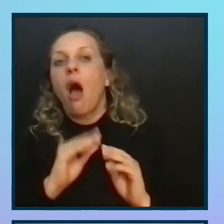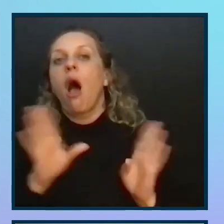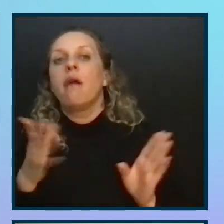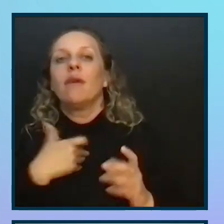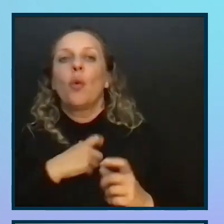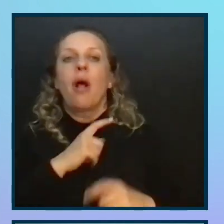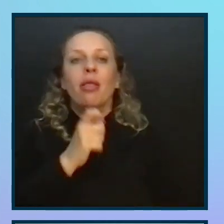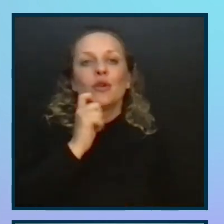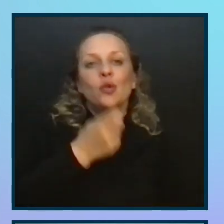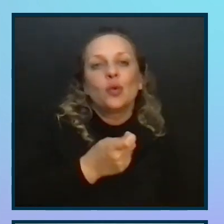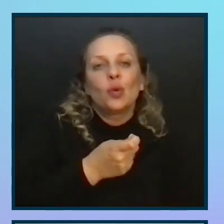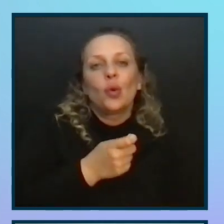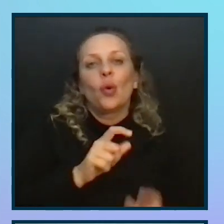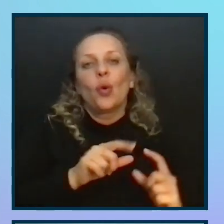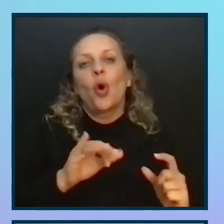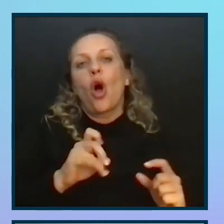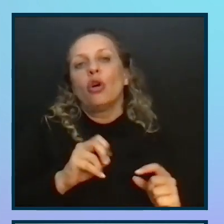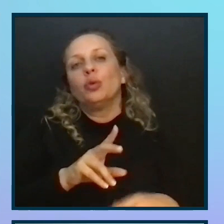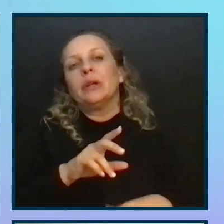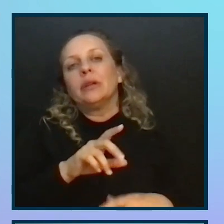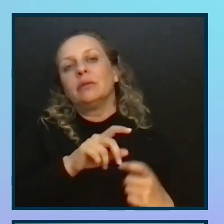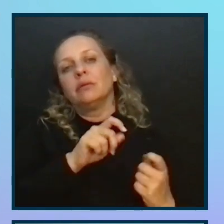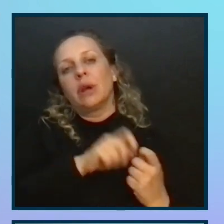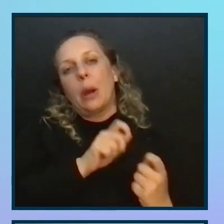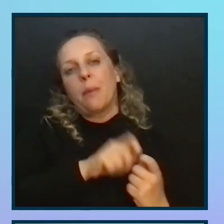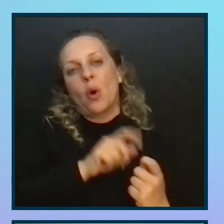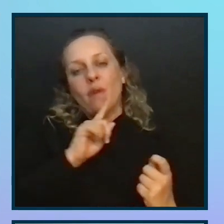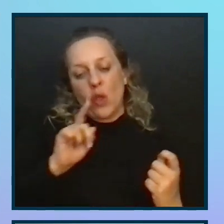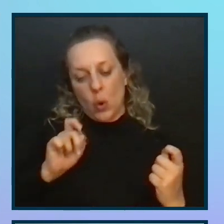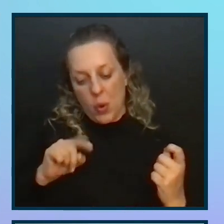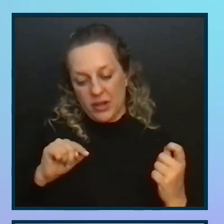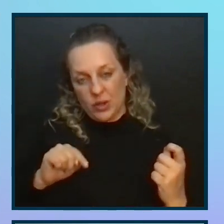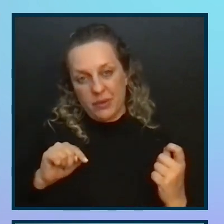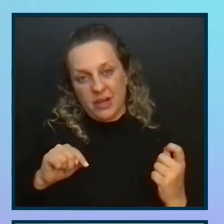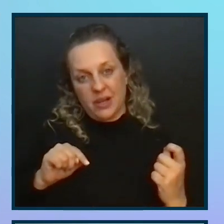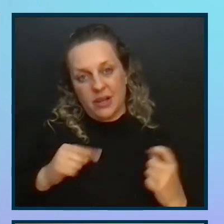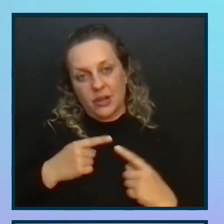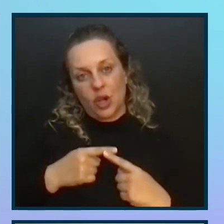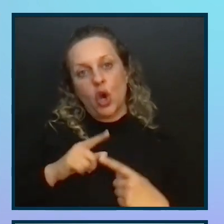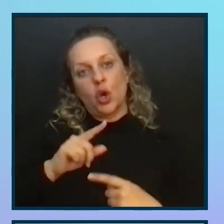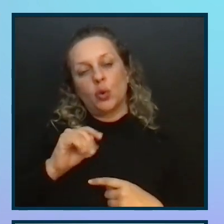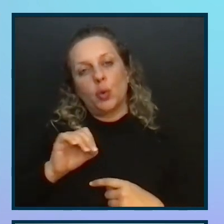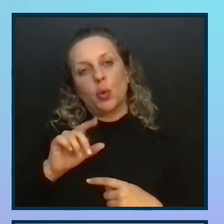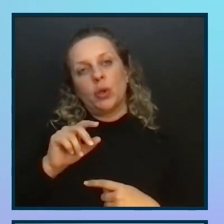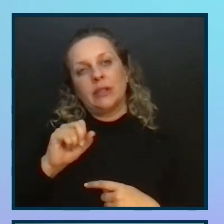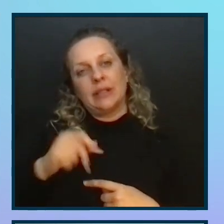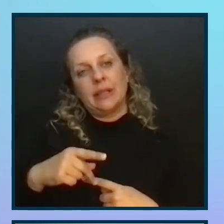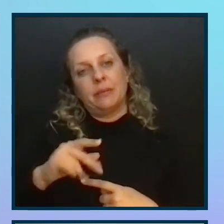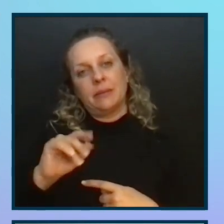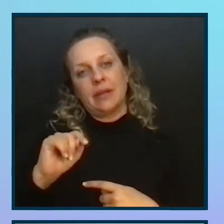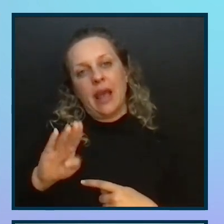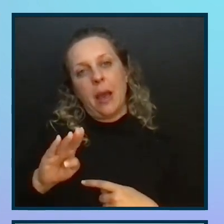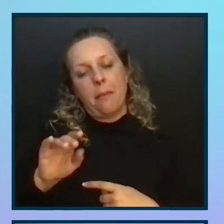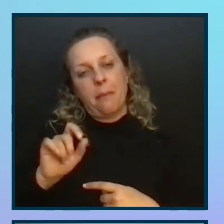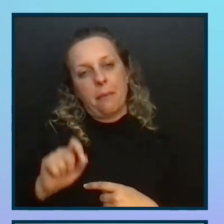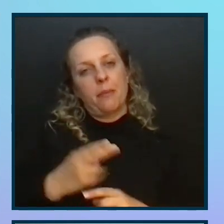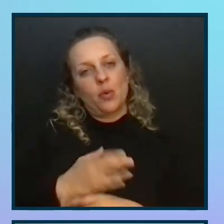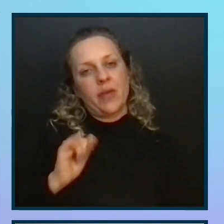this cool cauldron component for the question mark tooltip things. It's called tooltip tab stop. So go ahead and utilize